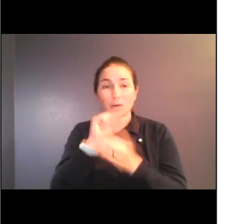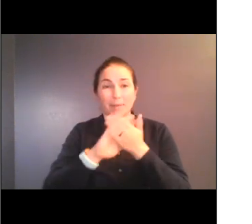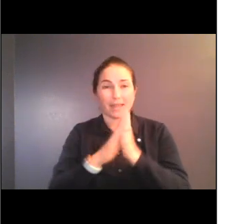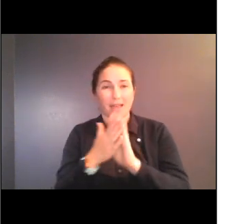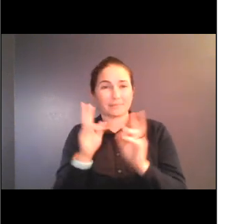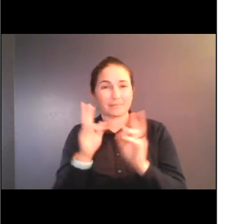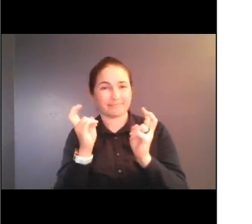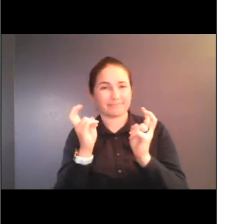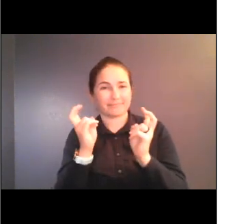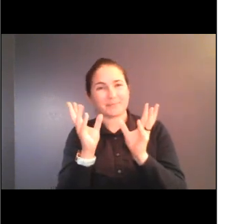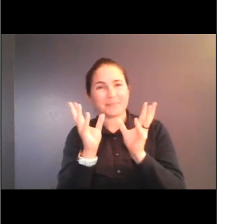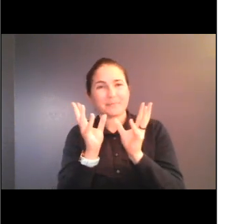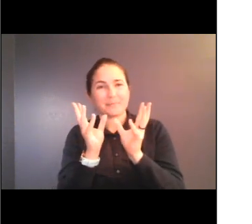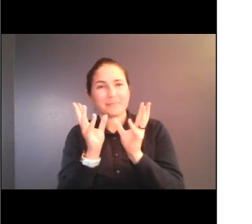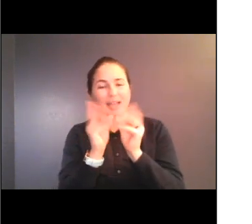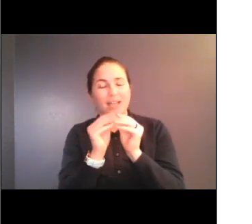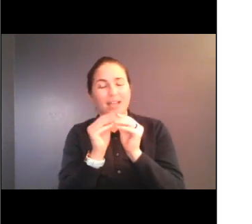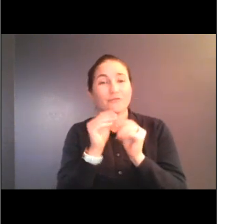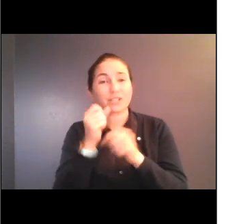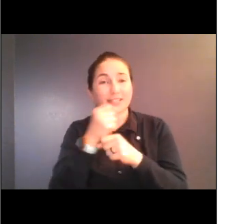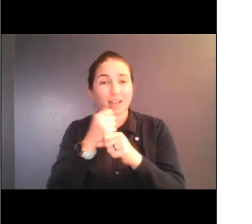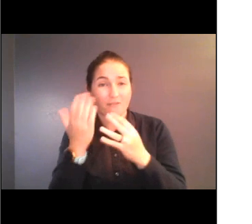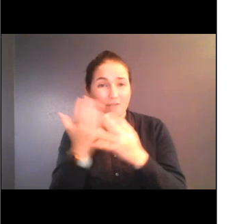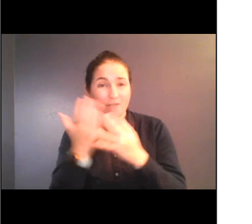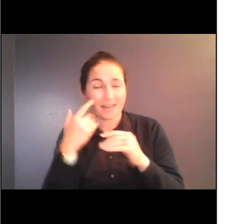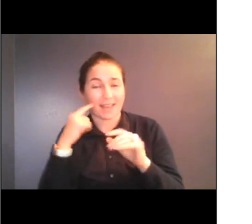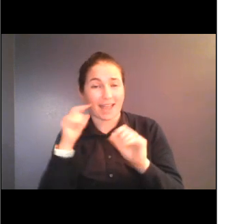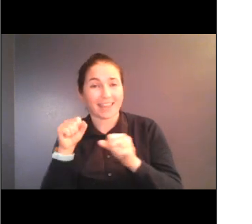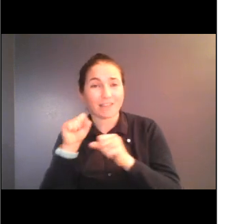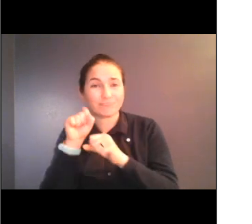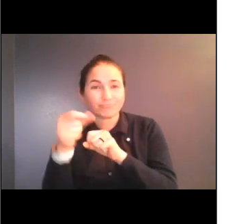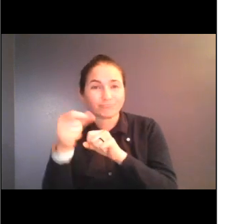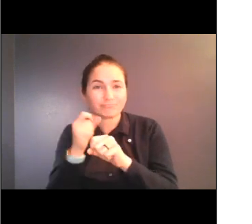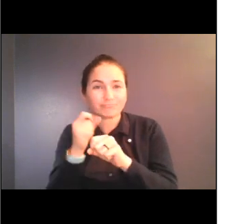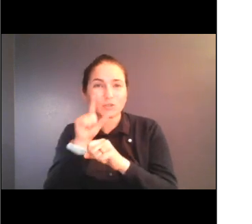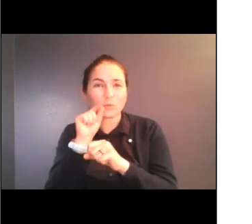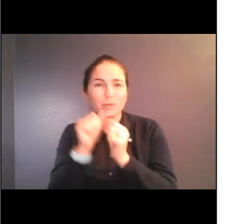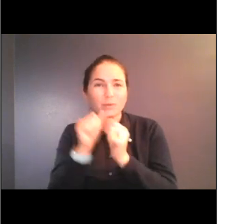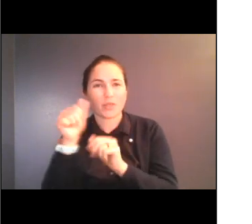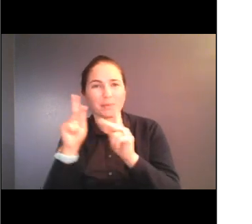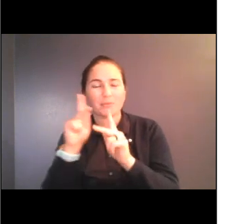coffee break where I can retweet with others. It has been a game changer for me. And they go on to